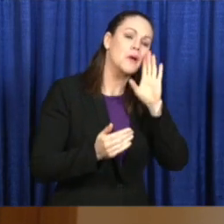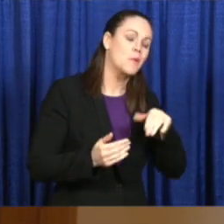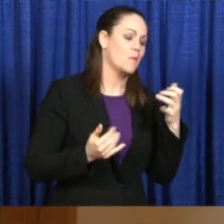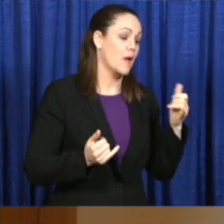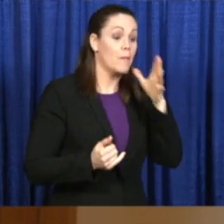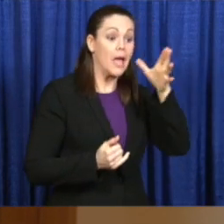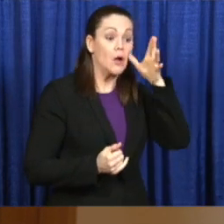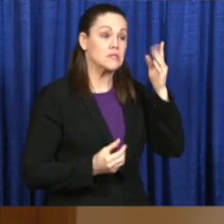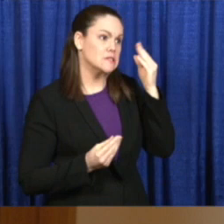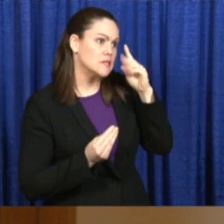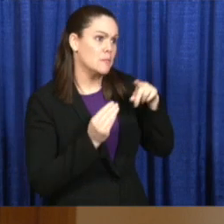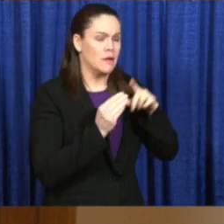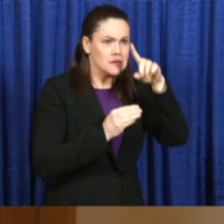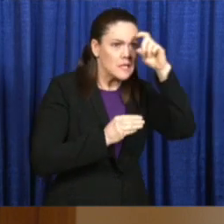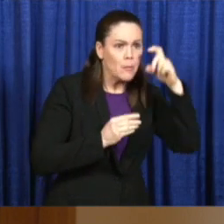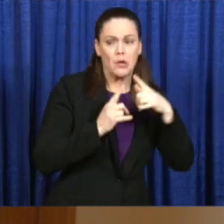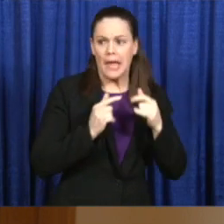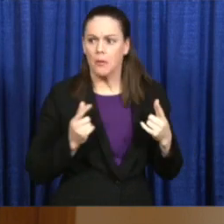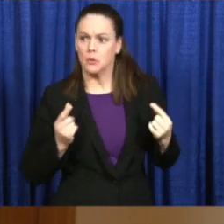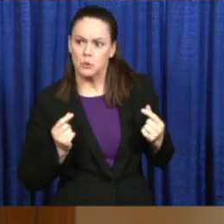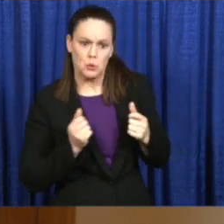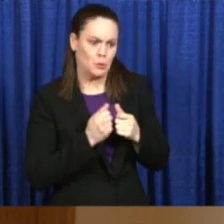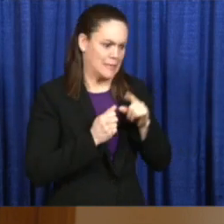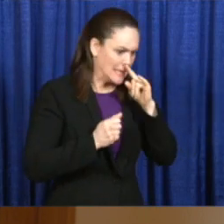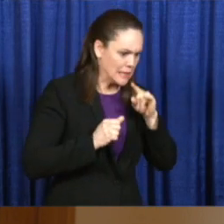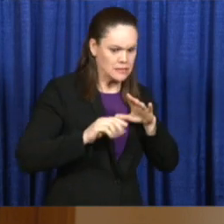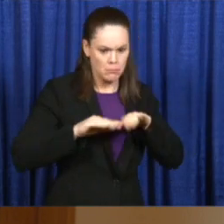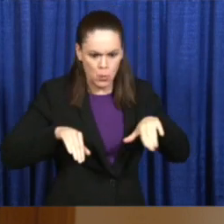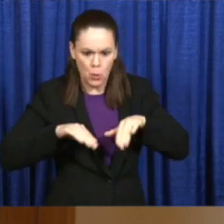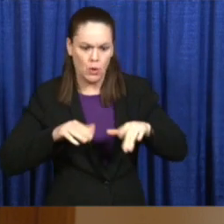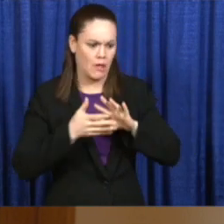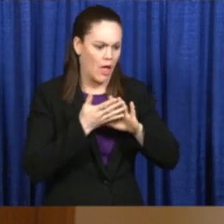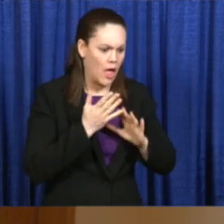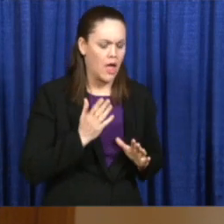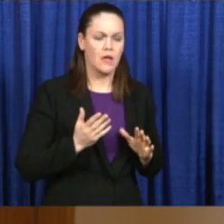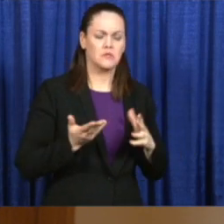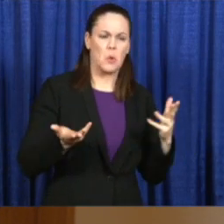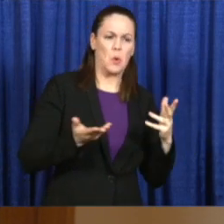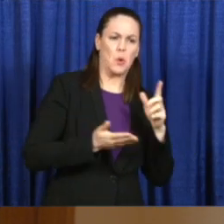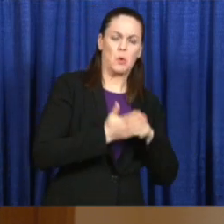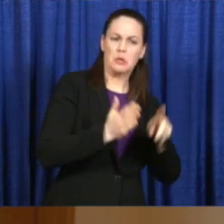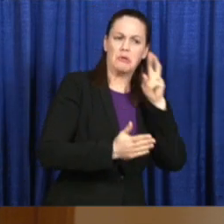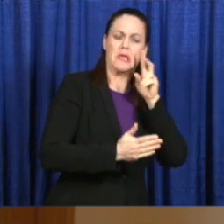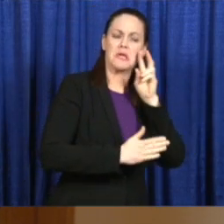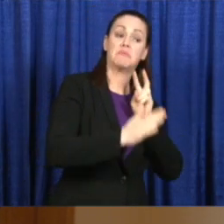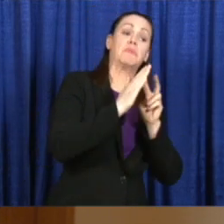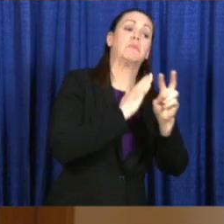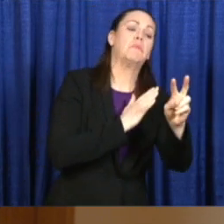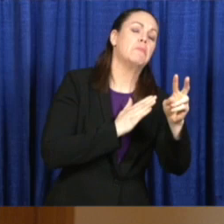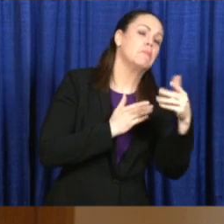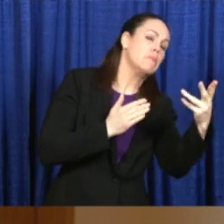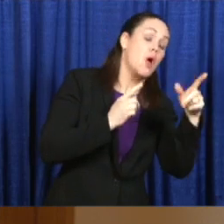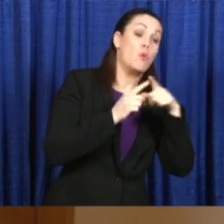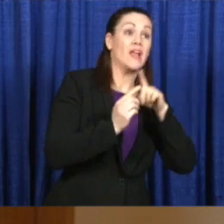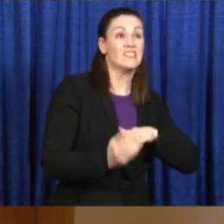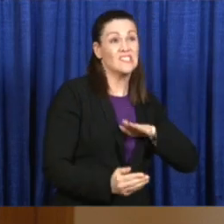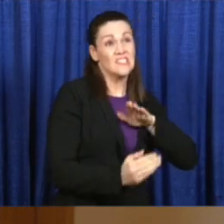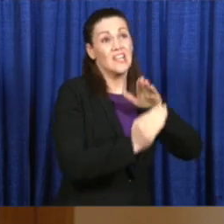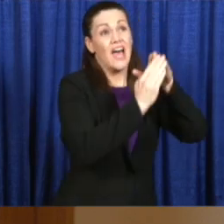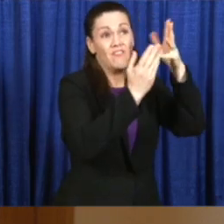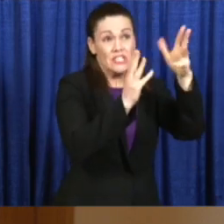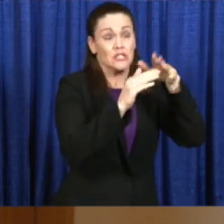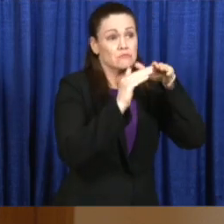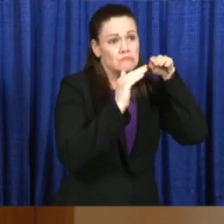and pools and things like that. Can you give parents any idea how long of a time you think that will happen after the surge? Thank